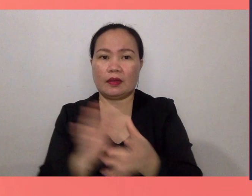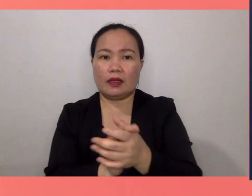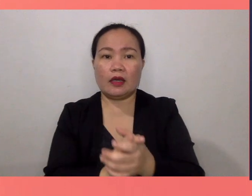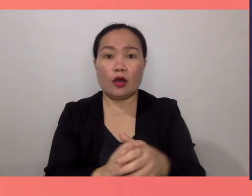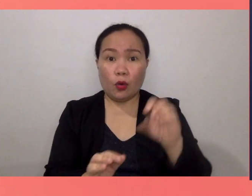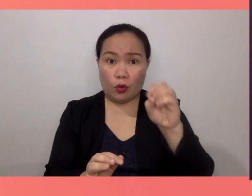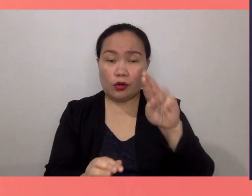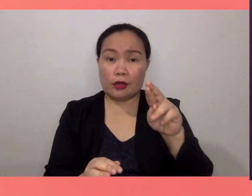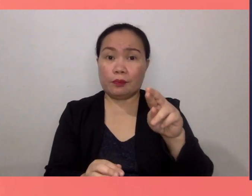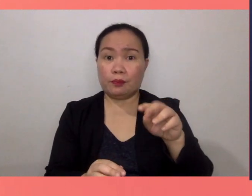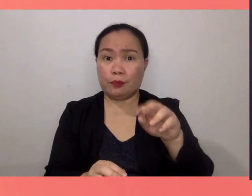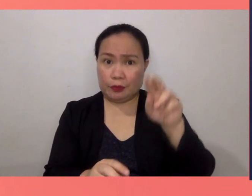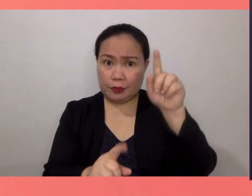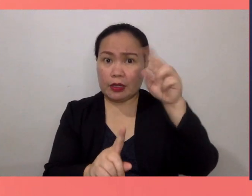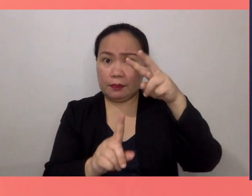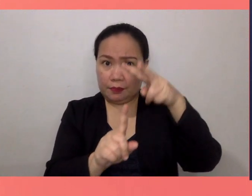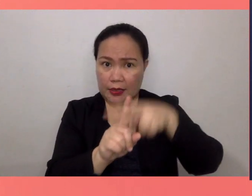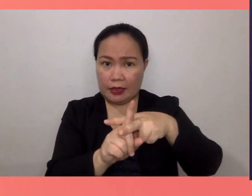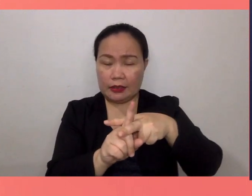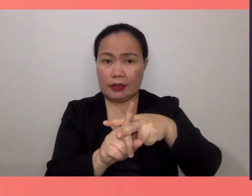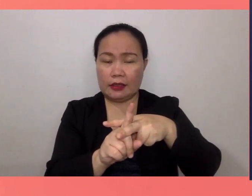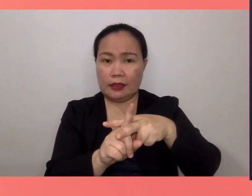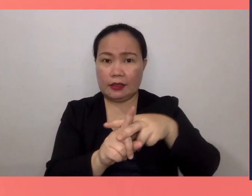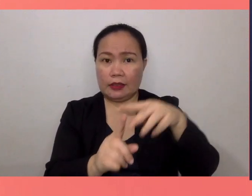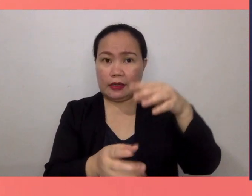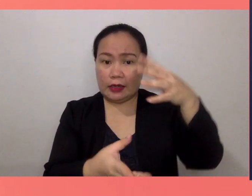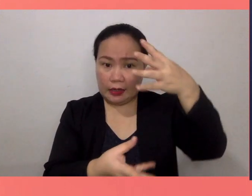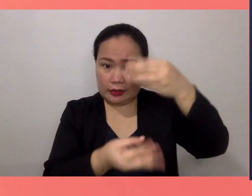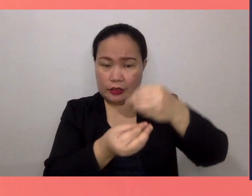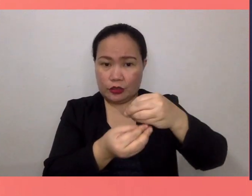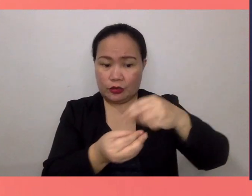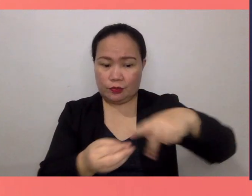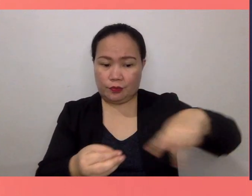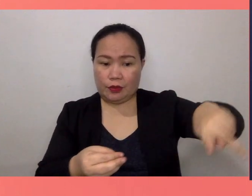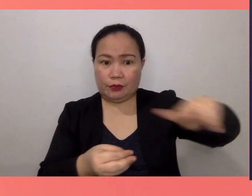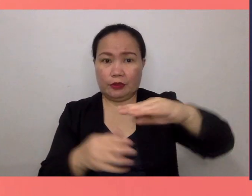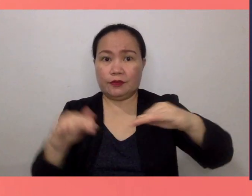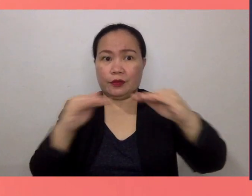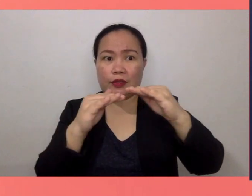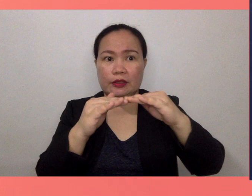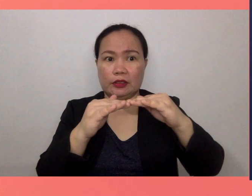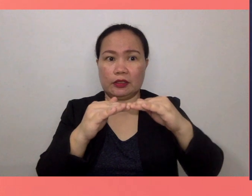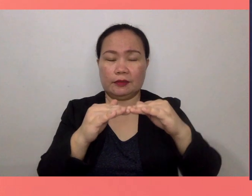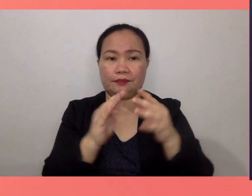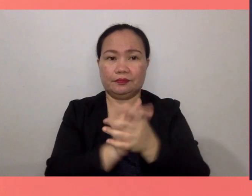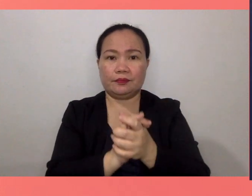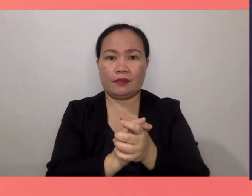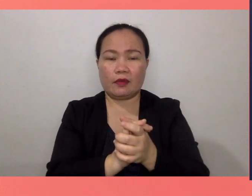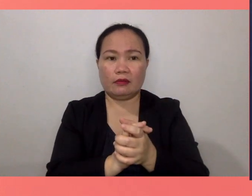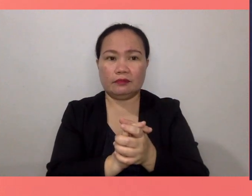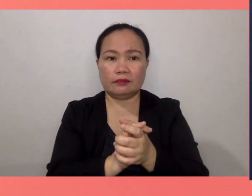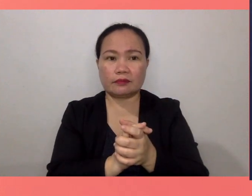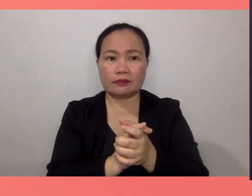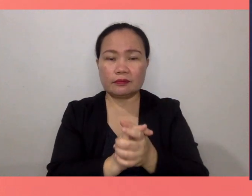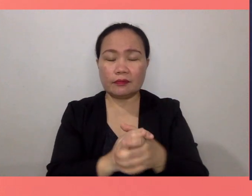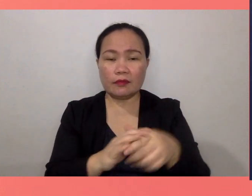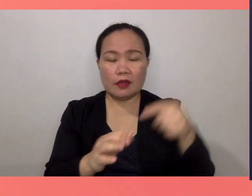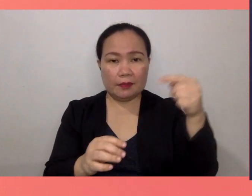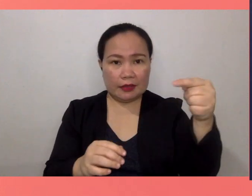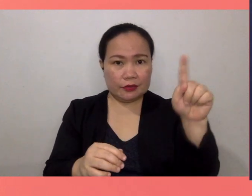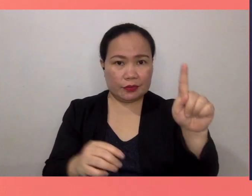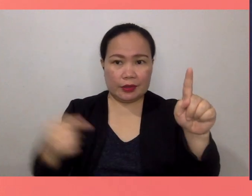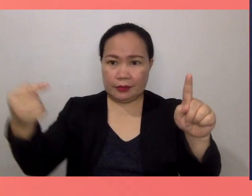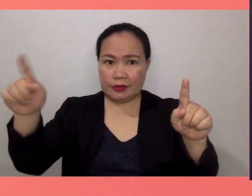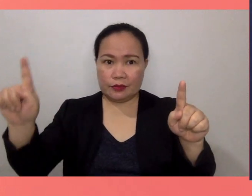negative 1. So, kapag nag-add tayo ng negative 1, so positive 1 minus 1, so cancel na to. 5 minus 1, that is